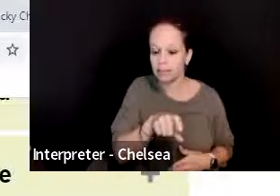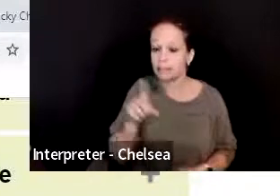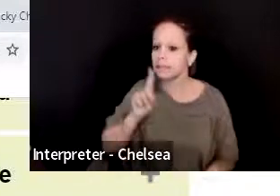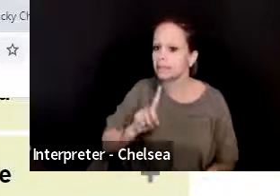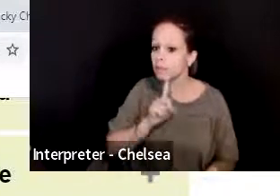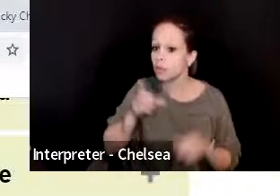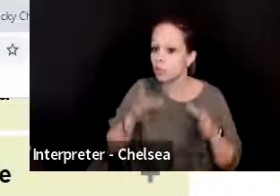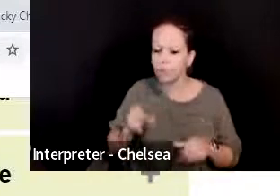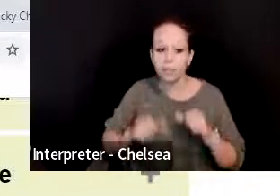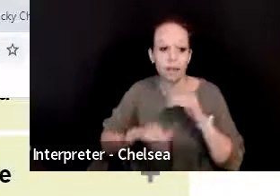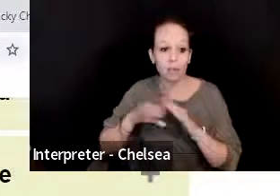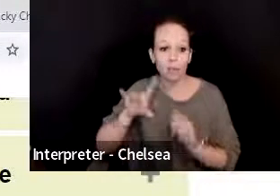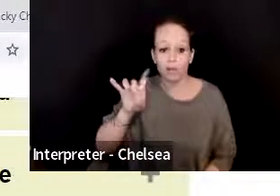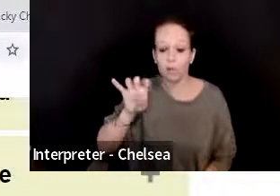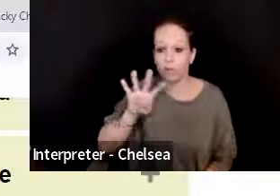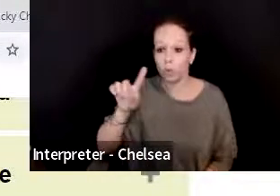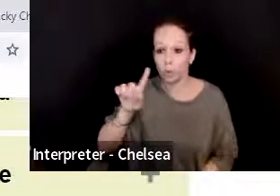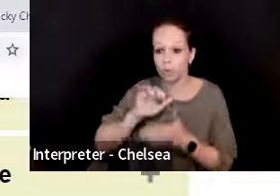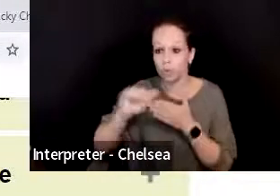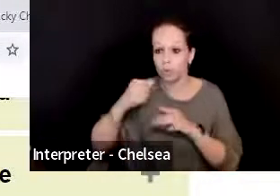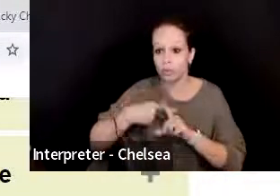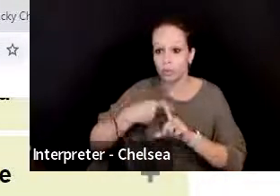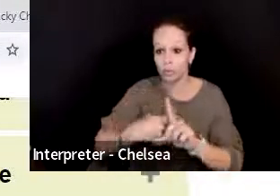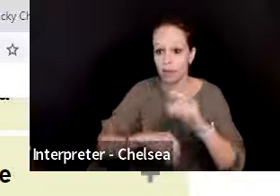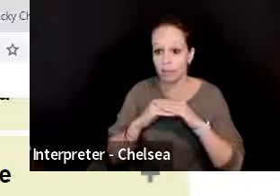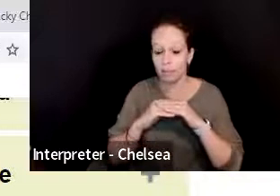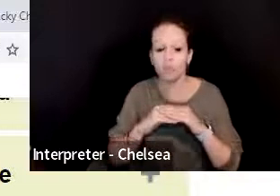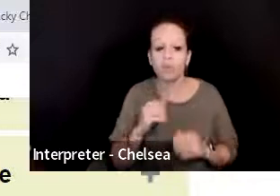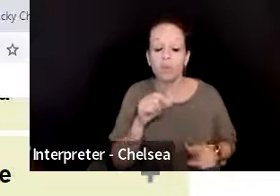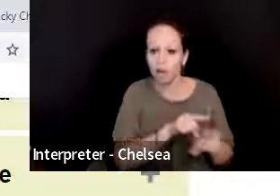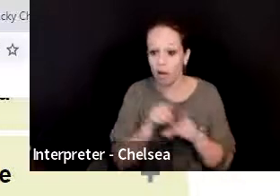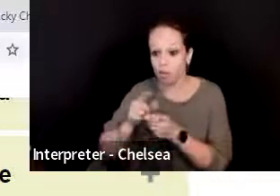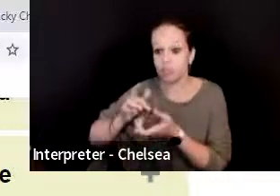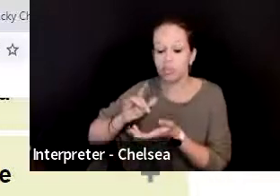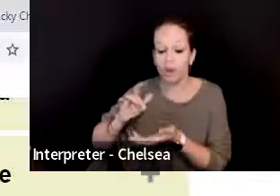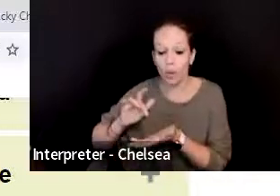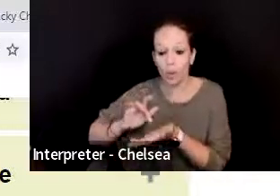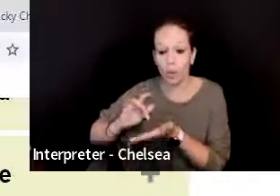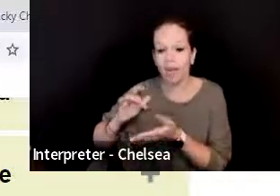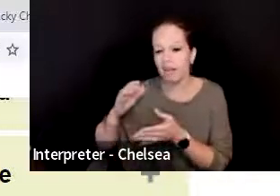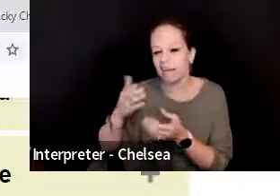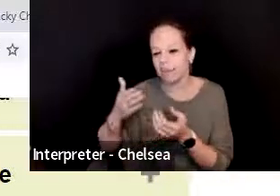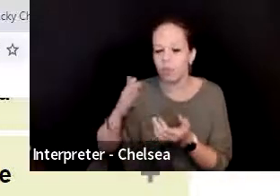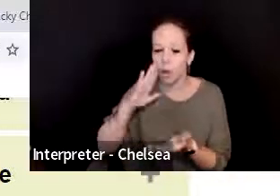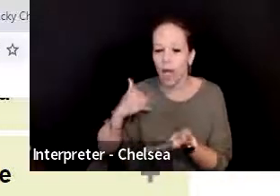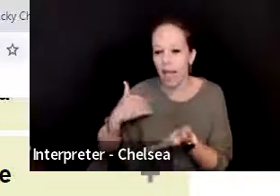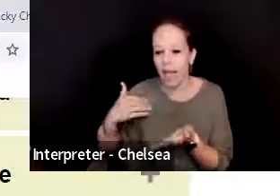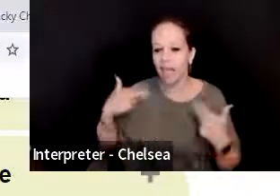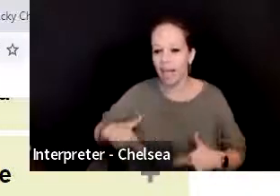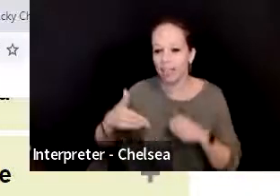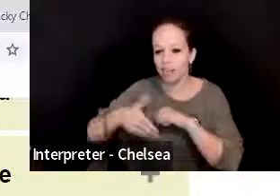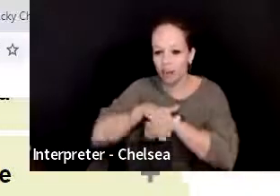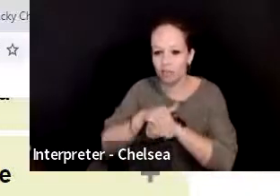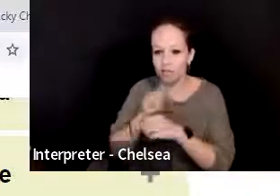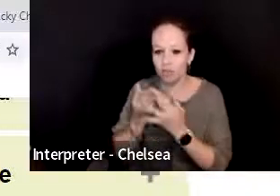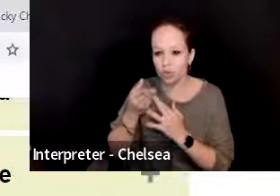to $841 per month in benefits. You also get Medicaid health coverage automatically without having to file a separate